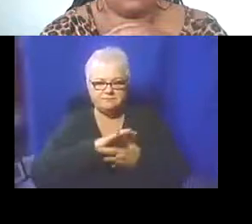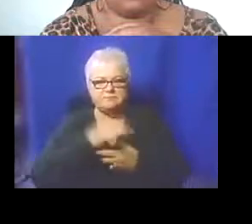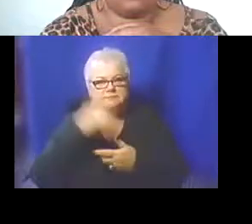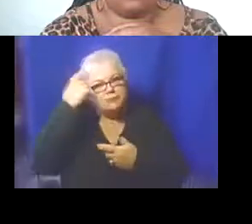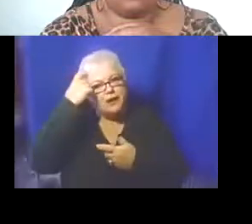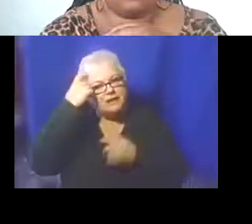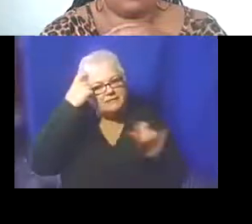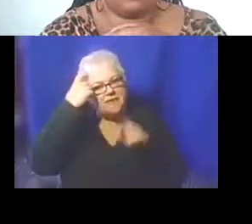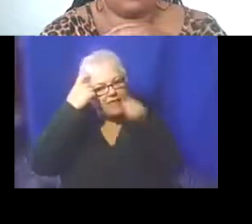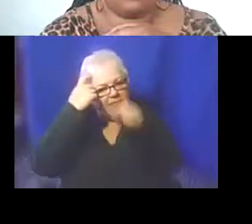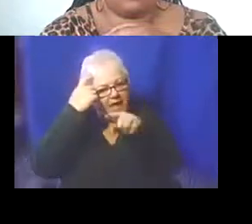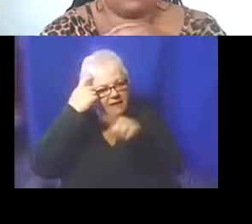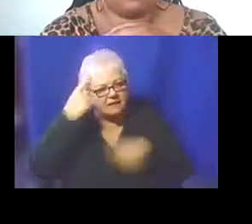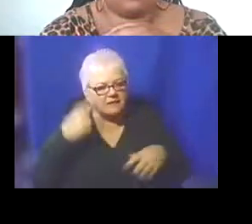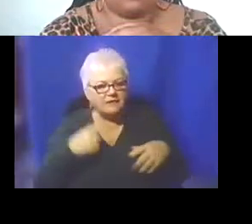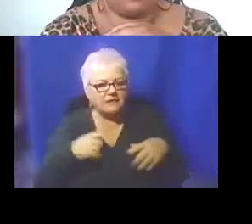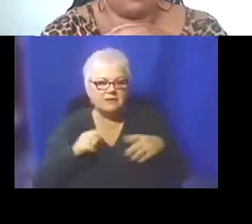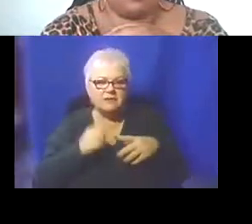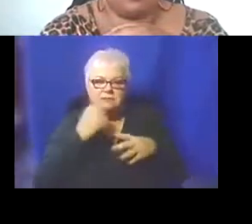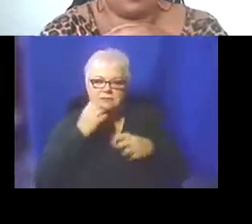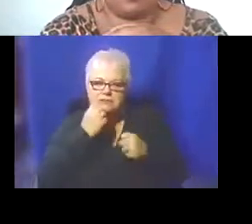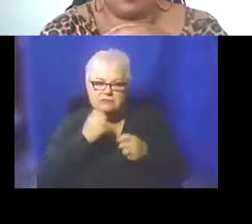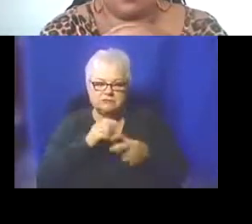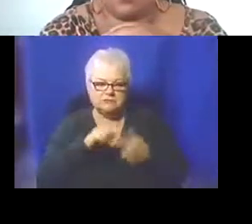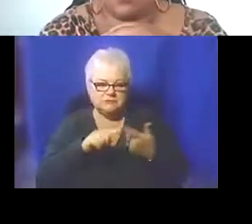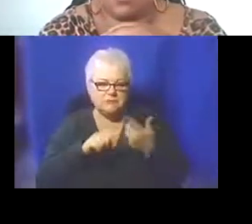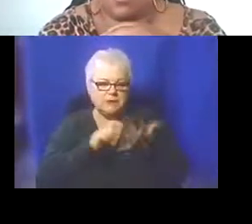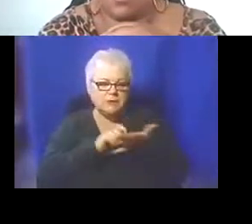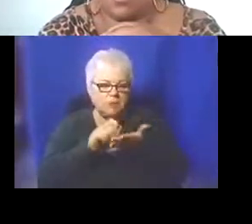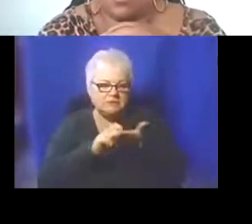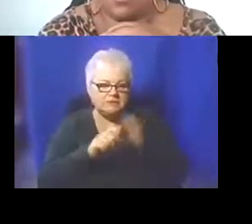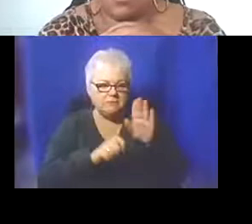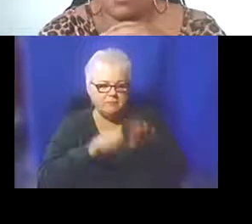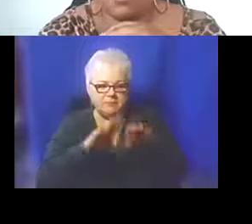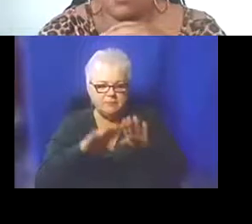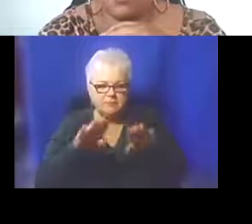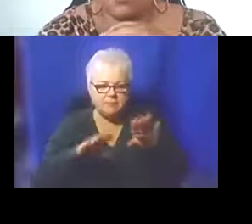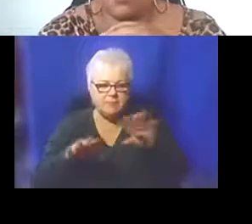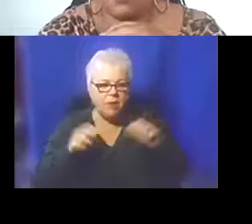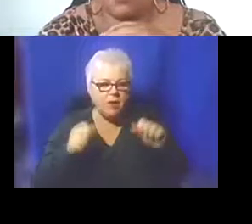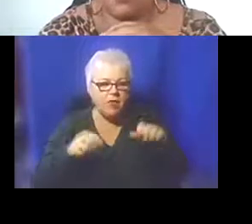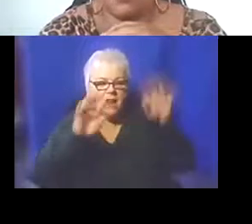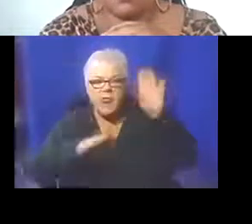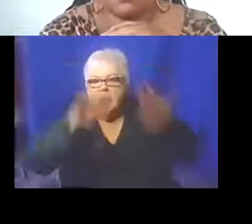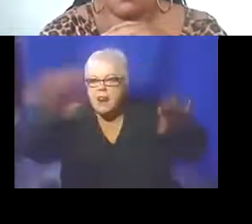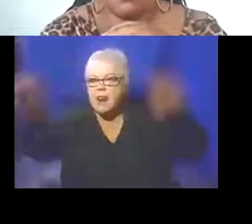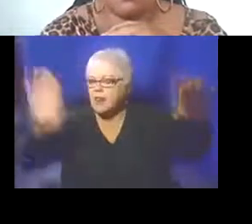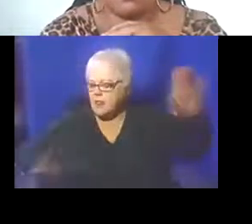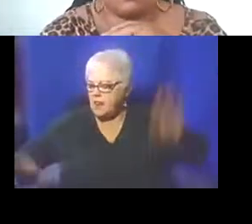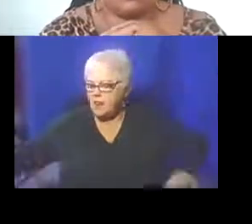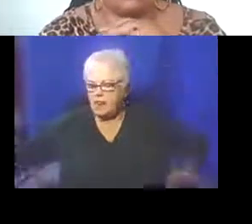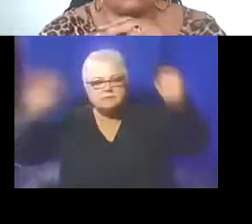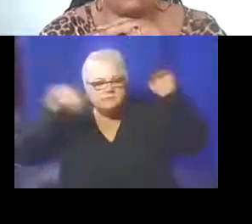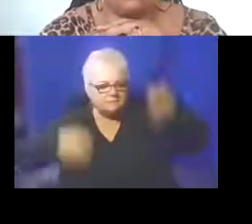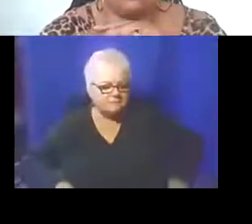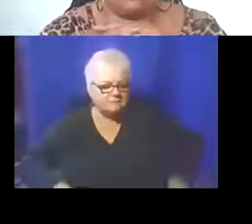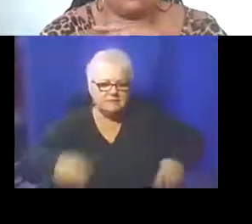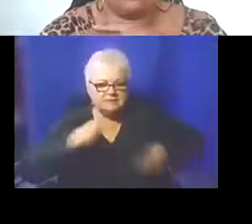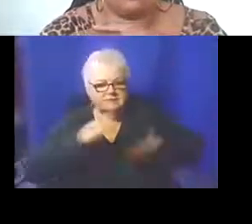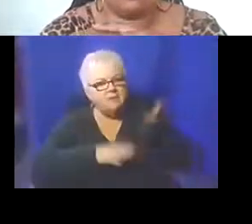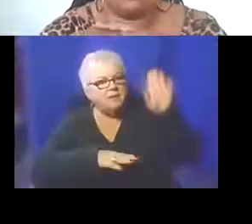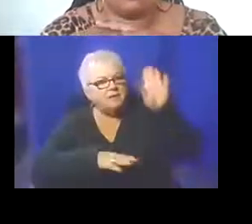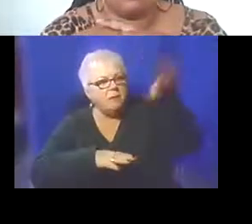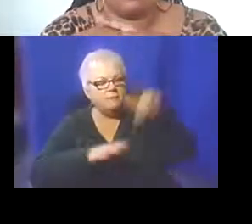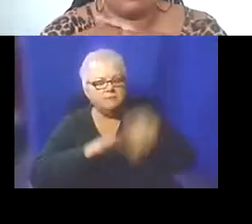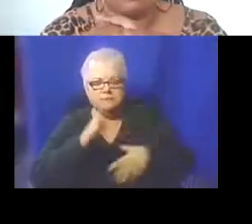is. And I want you to take all these little precious Post-it notes that have your notes on them, and I want you to scatter them all over the desk. I want you to put some on top.